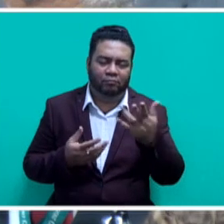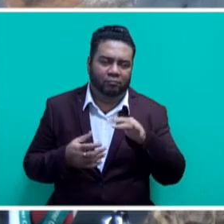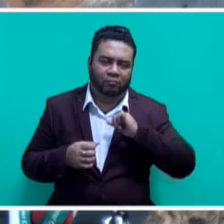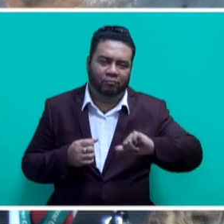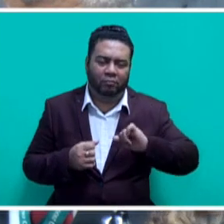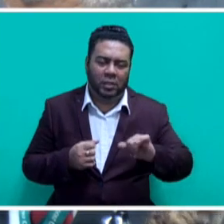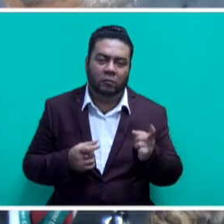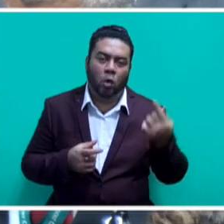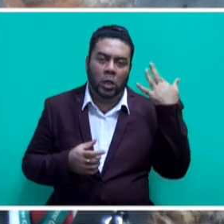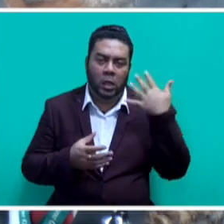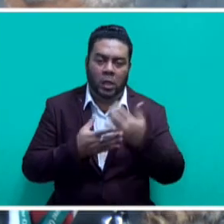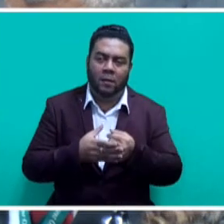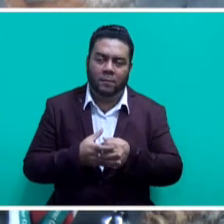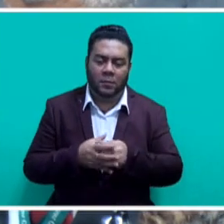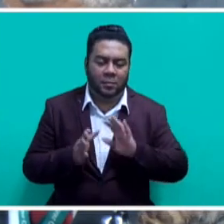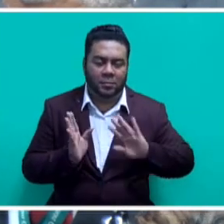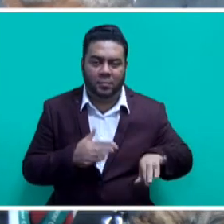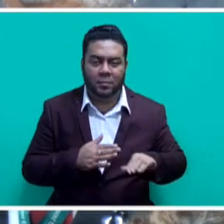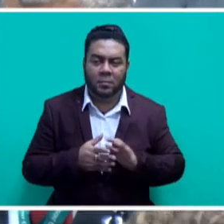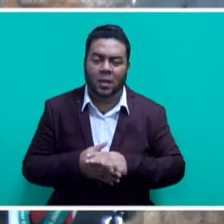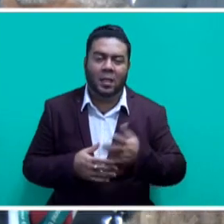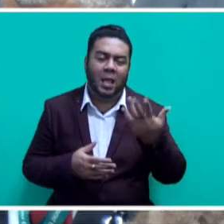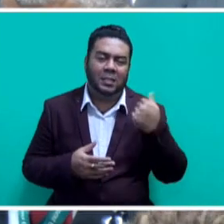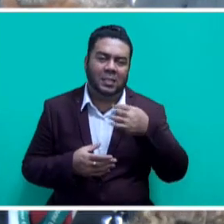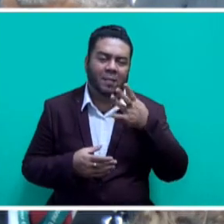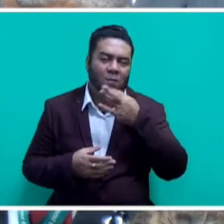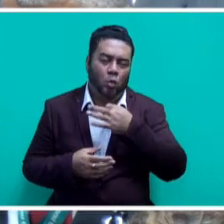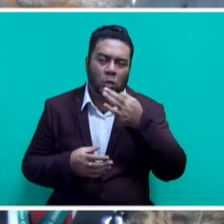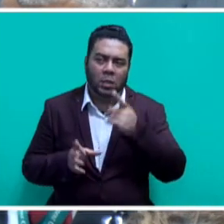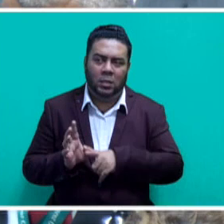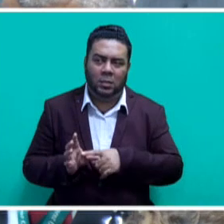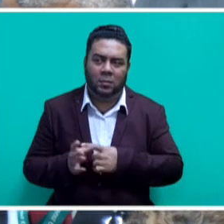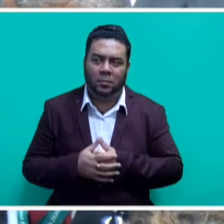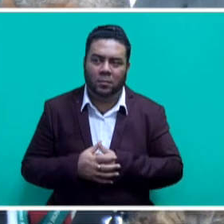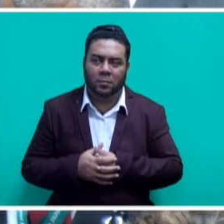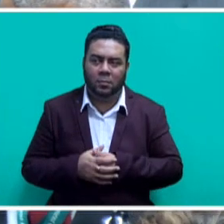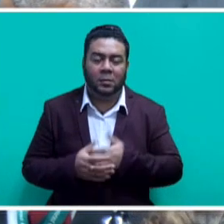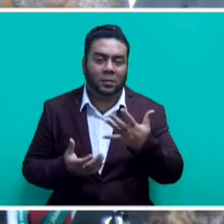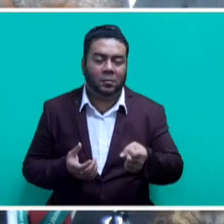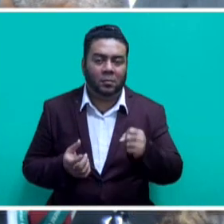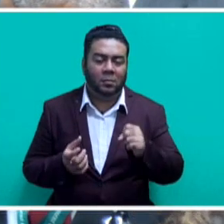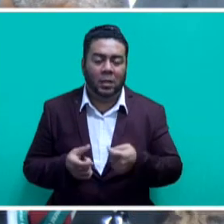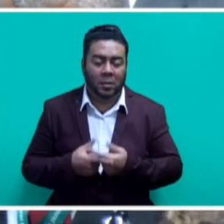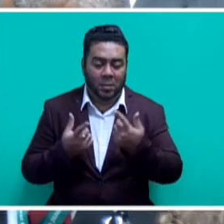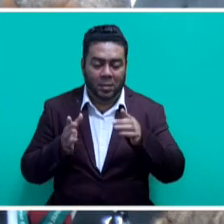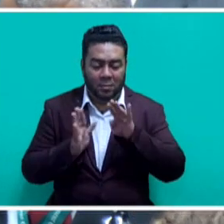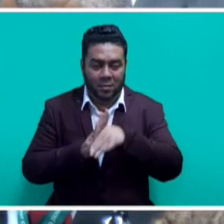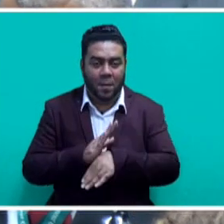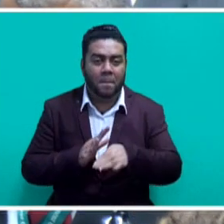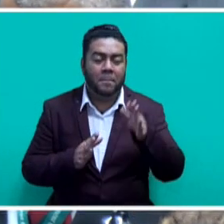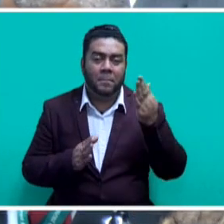had negligible maintenance in the last several years. Consequently, there has been a significant reduction in cane